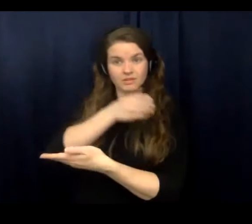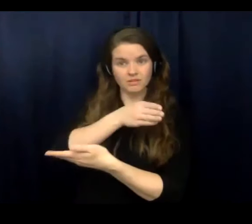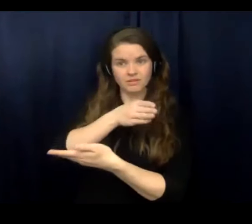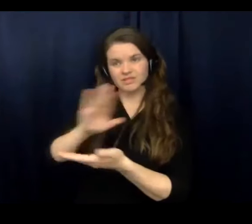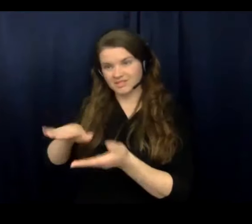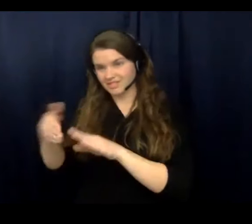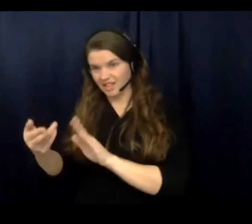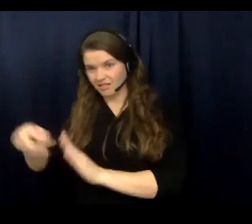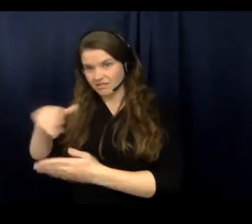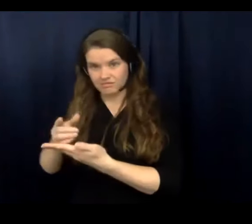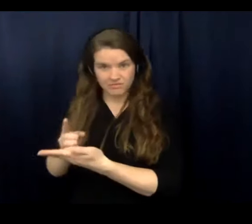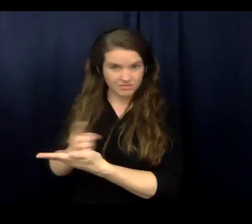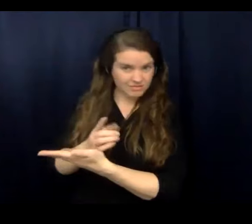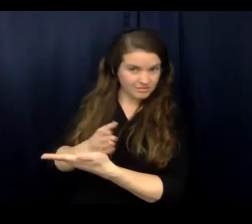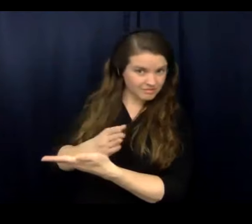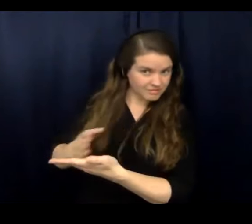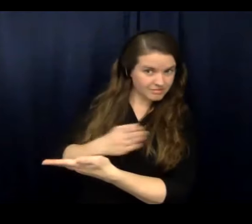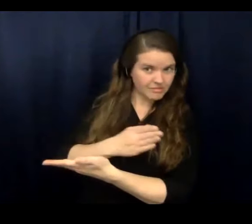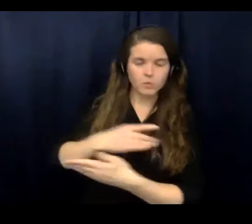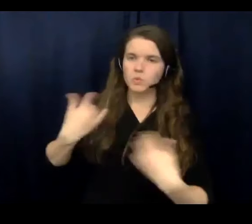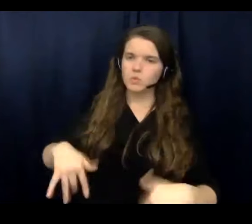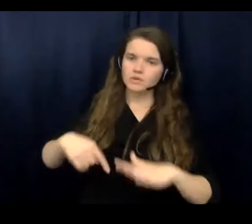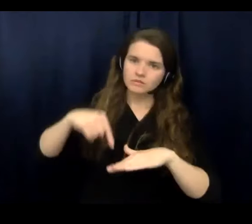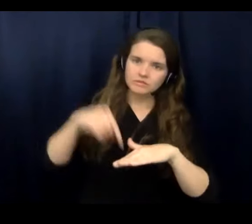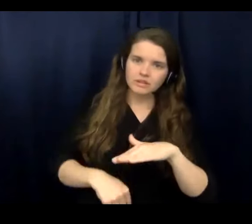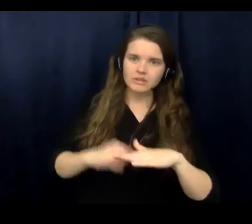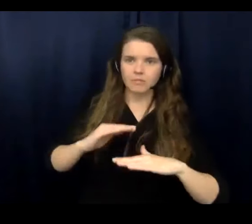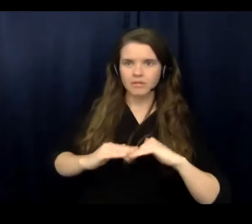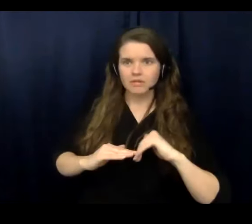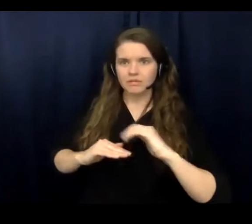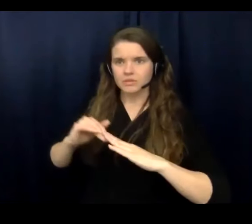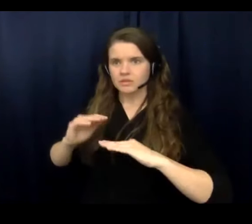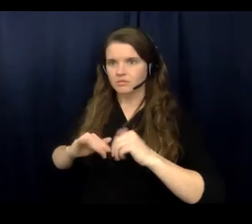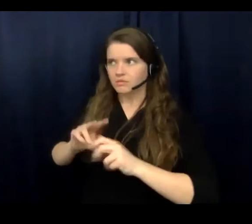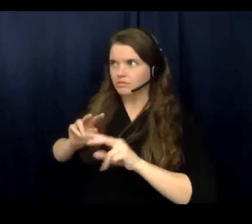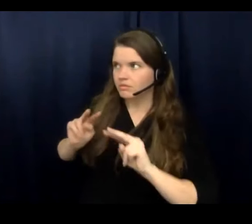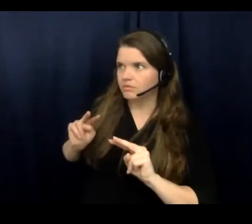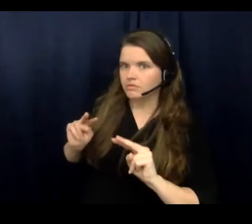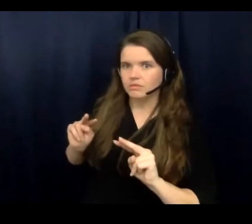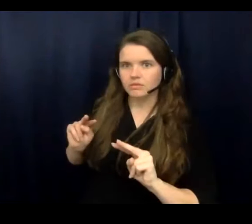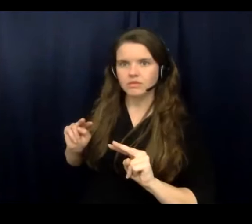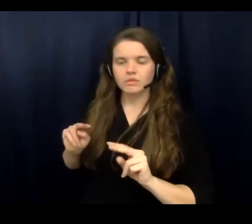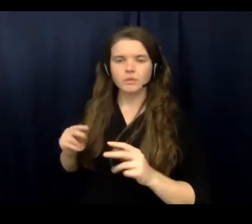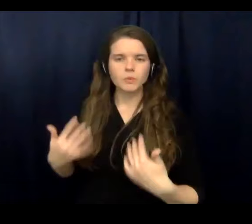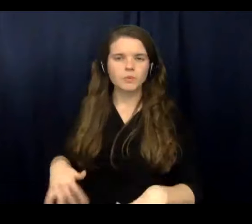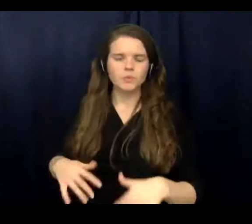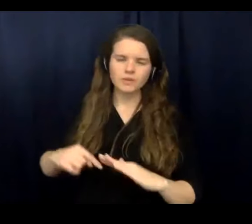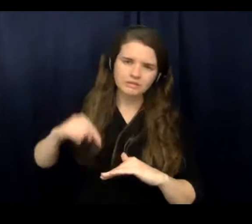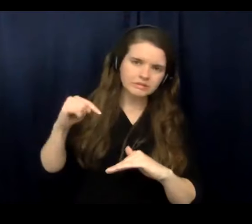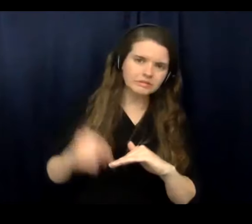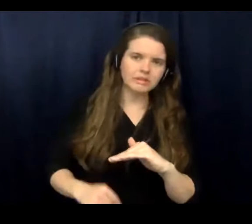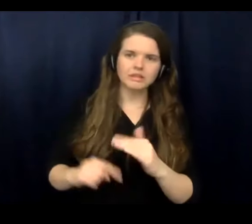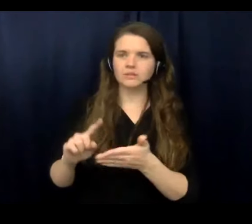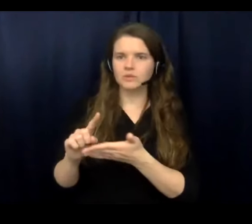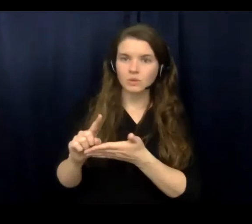intense week. It builds in suspense, and it builds in anticipation. It's the most intense week-long college-level course the